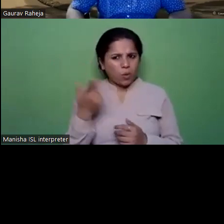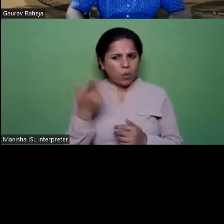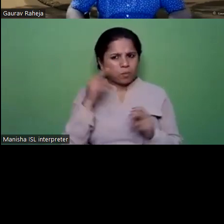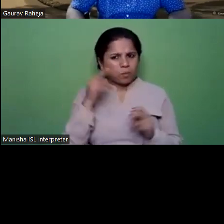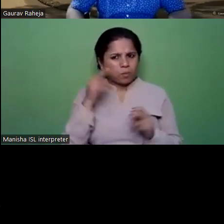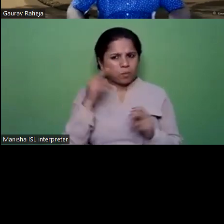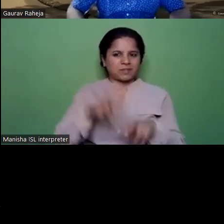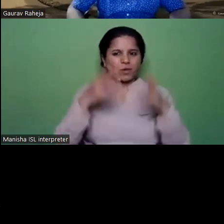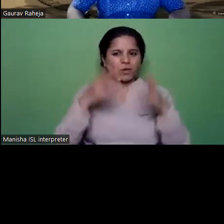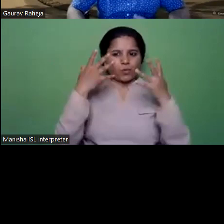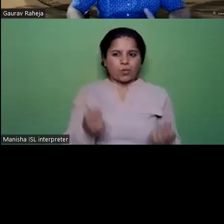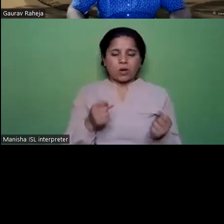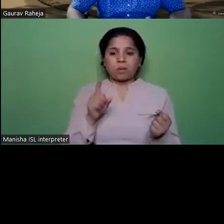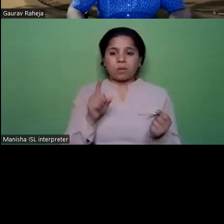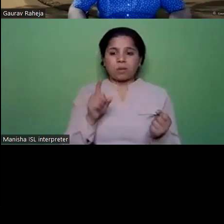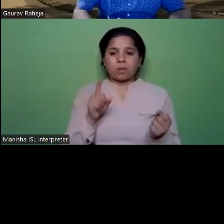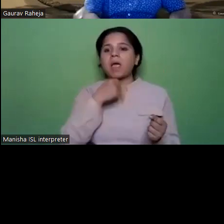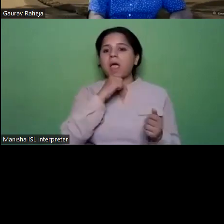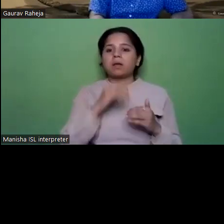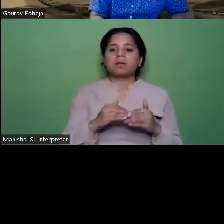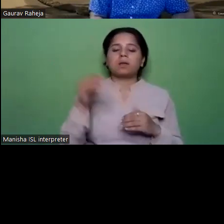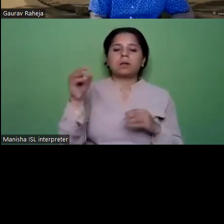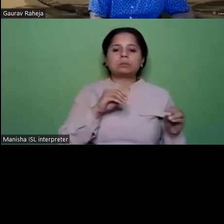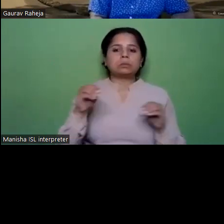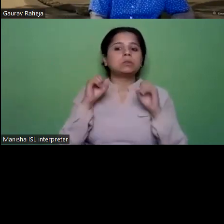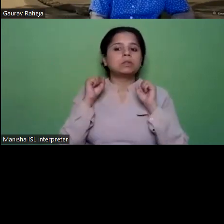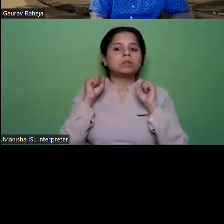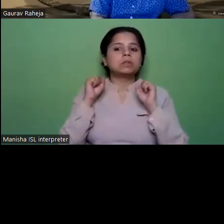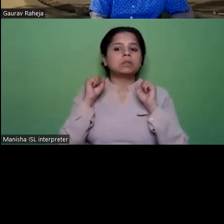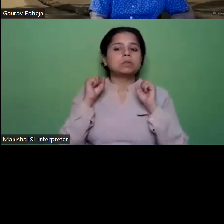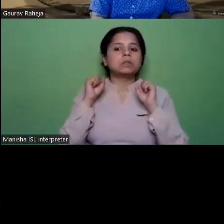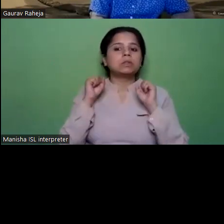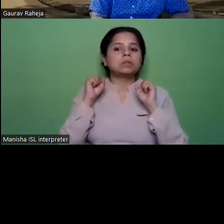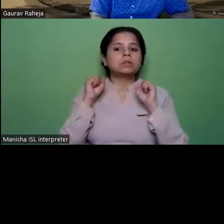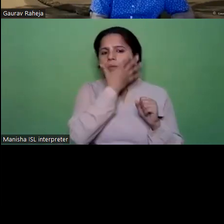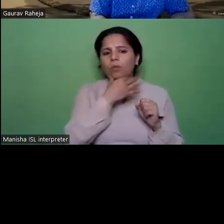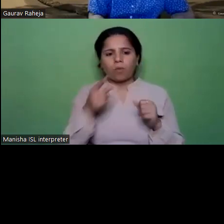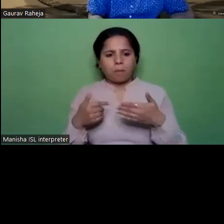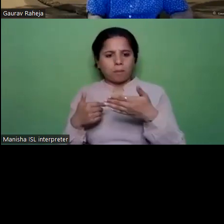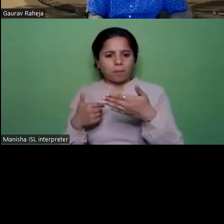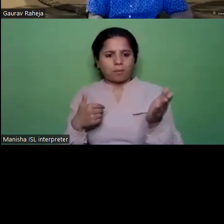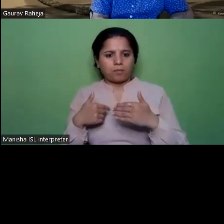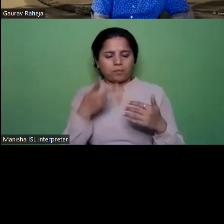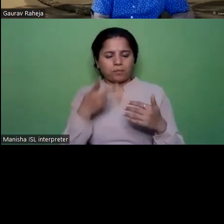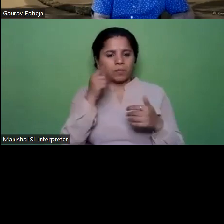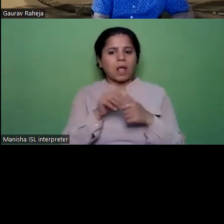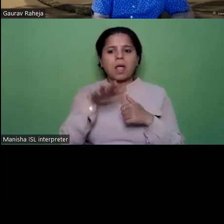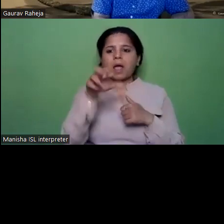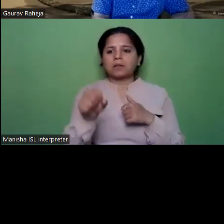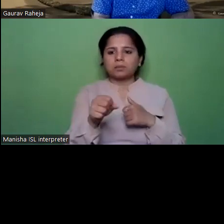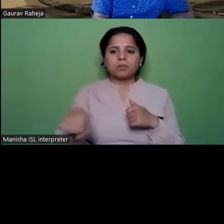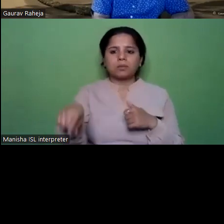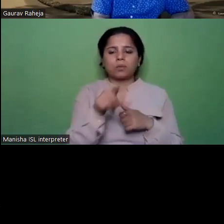it? But with some age, if you have mobility challenges, what a beautiful design is this to make the bathtub accessible, and also put